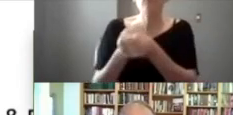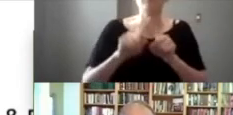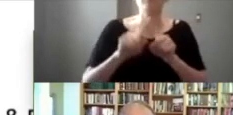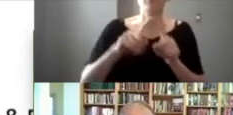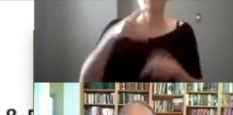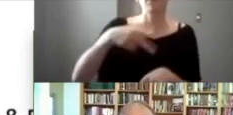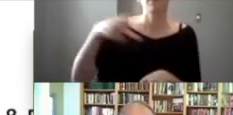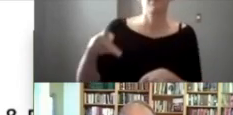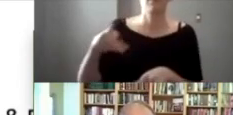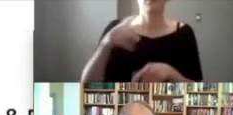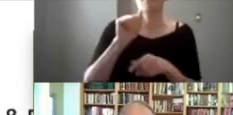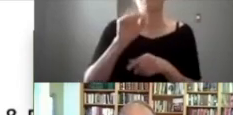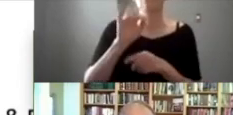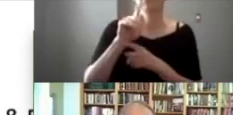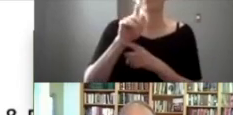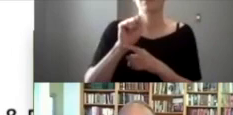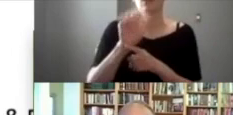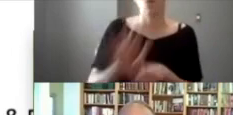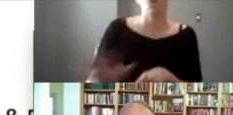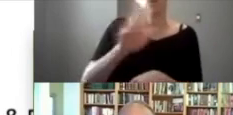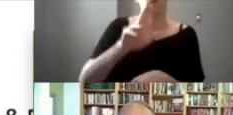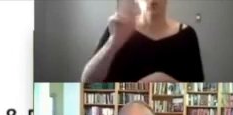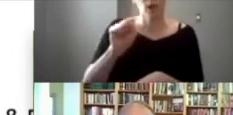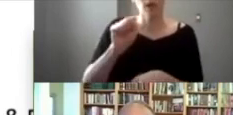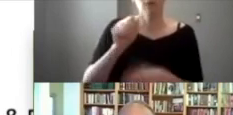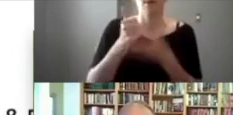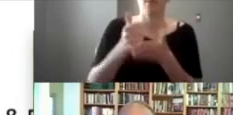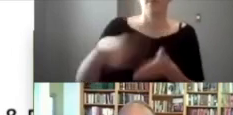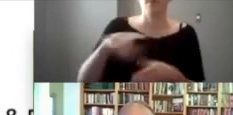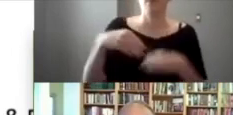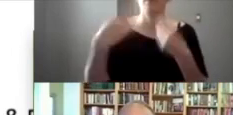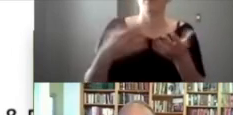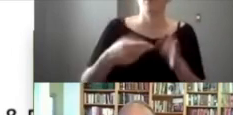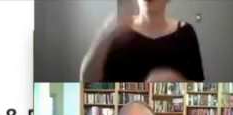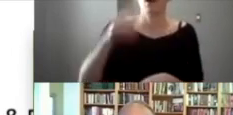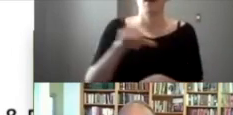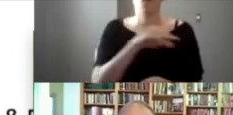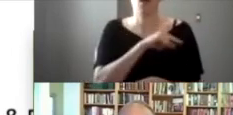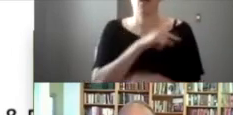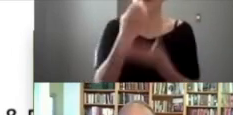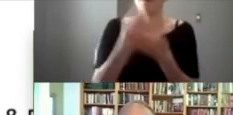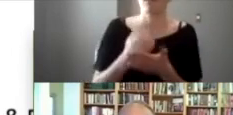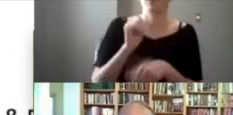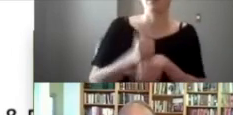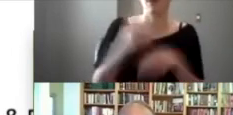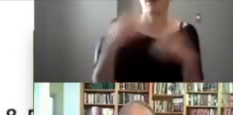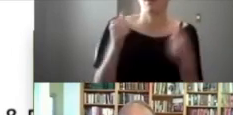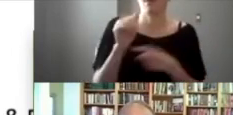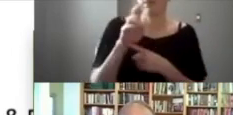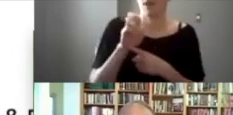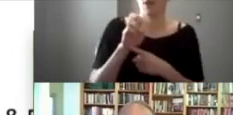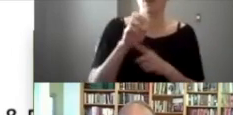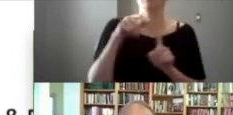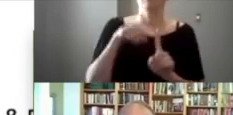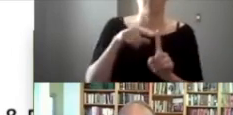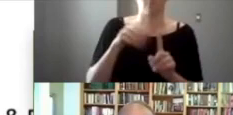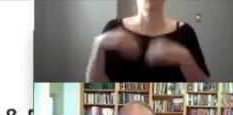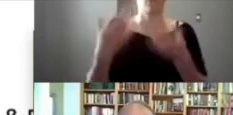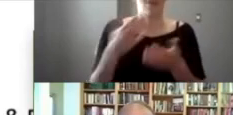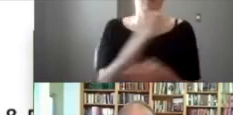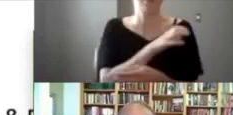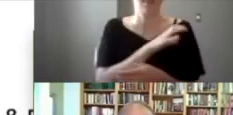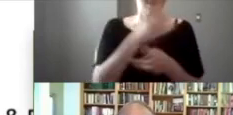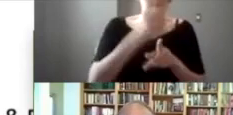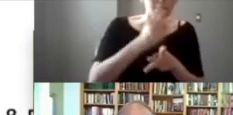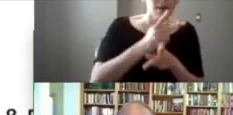nationwide in the delivery of high-quality, evidence-based healthcare. She provides clinical care and training